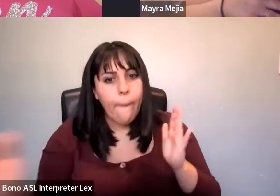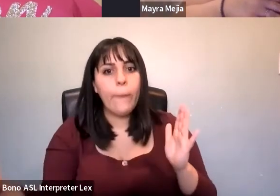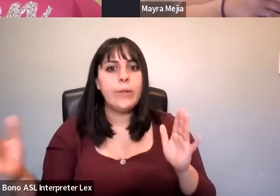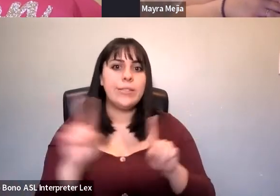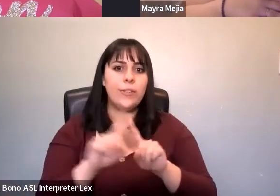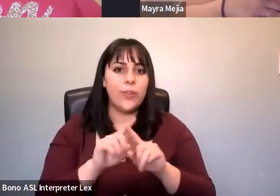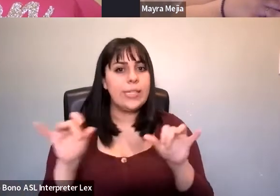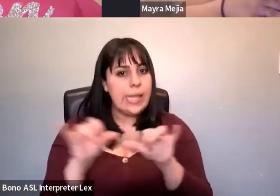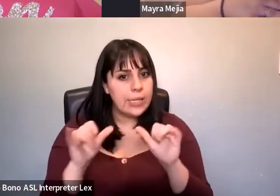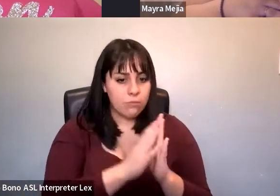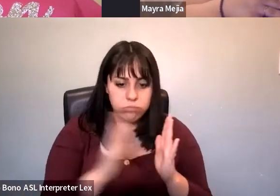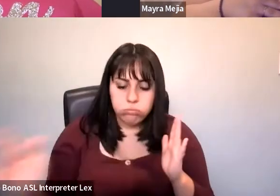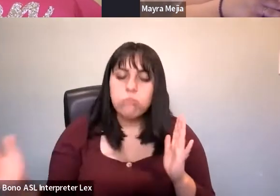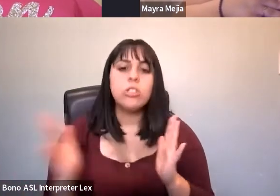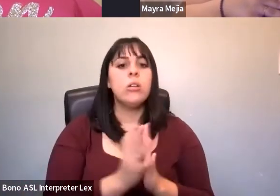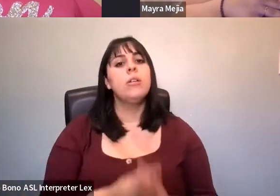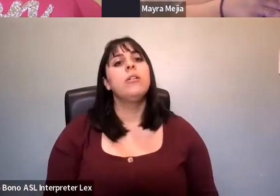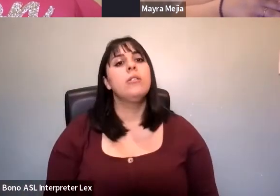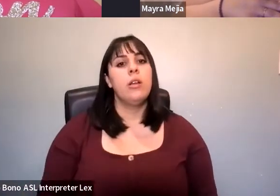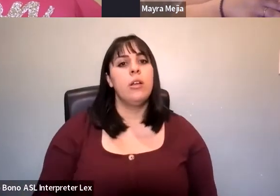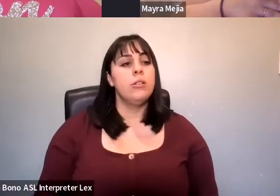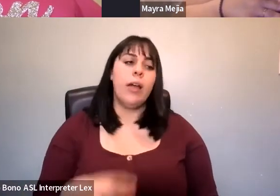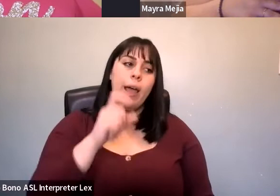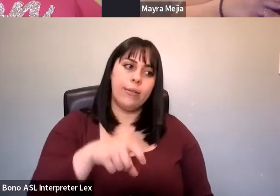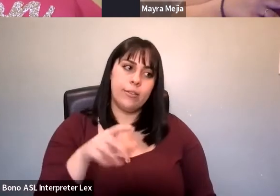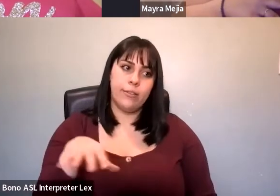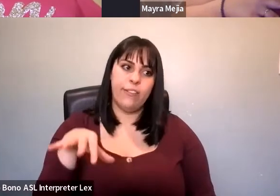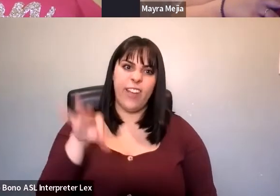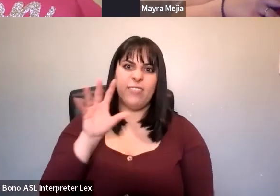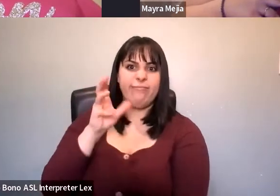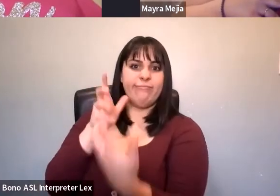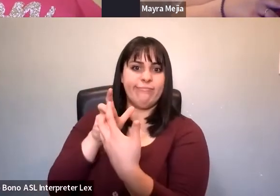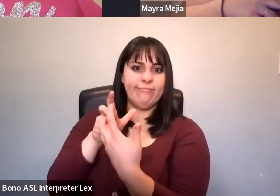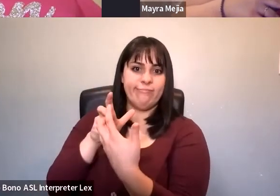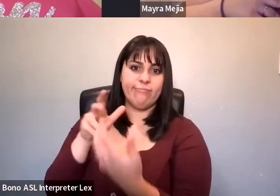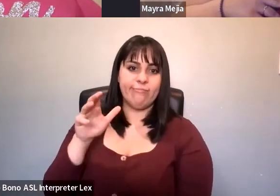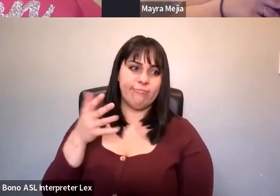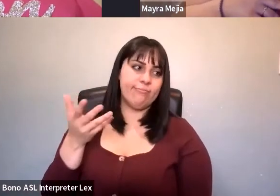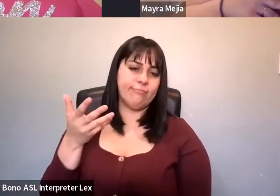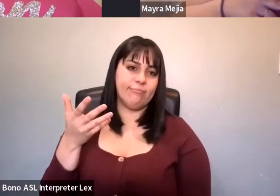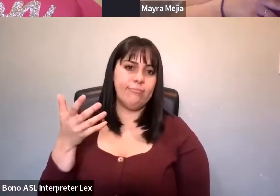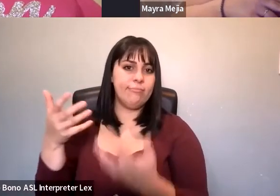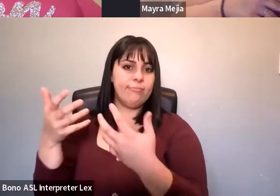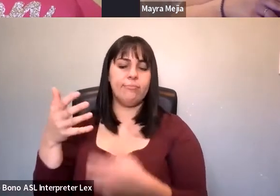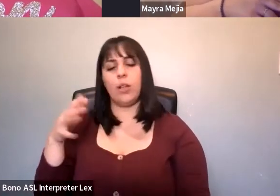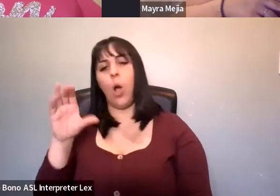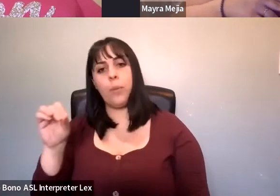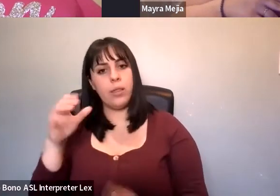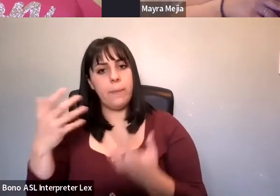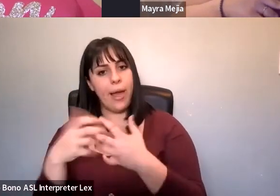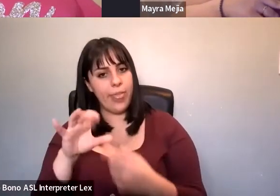bill. Yes, definitely. And I think also going back to when we were